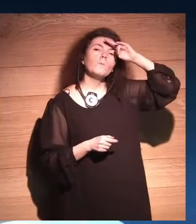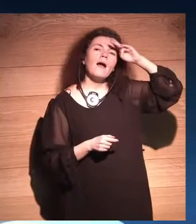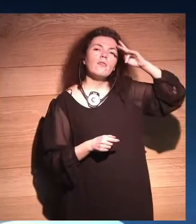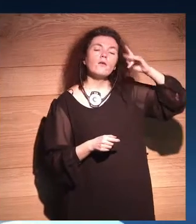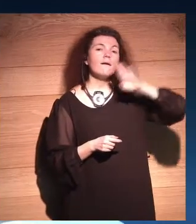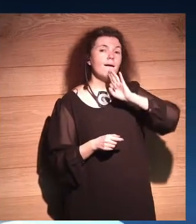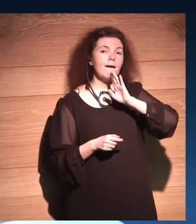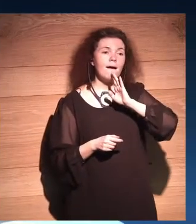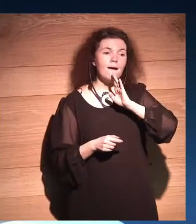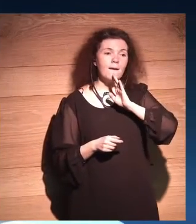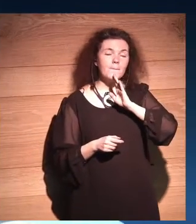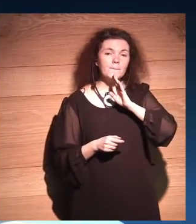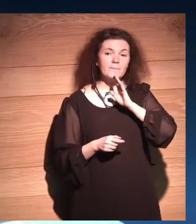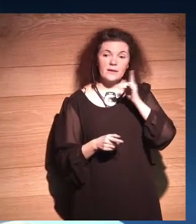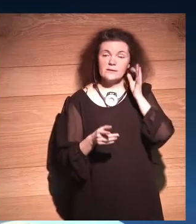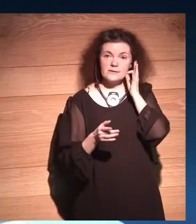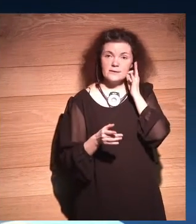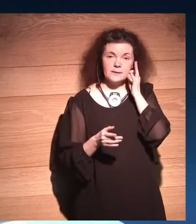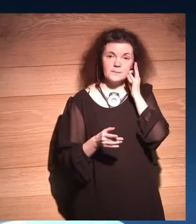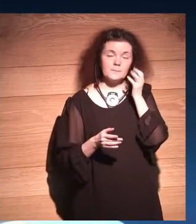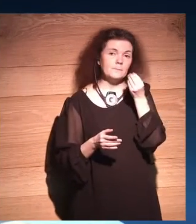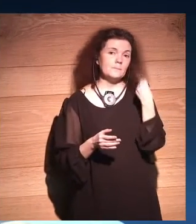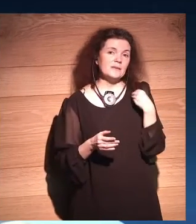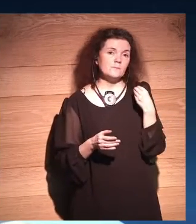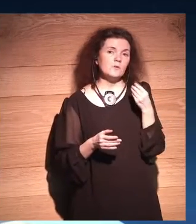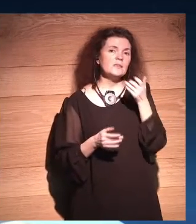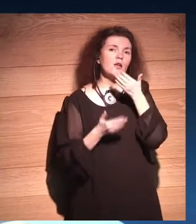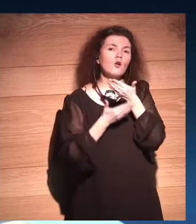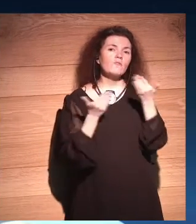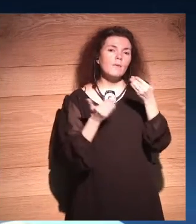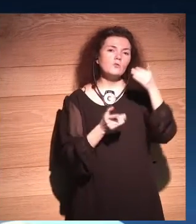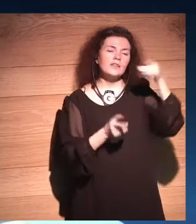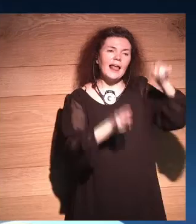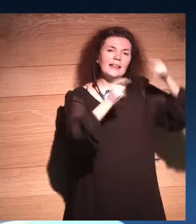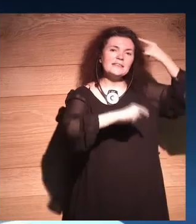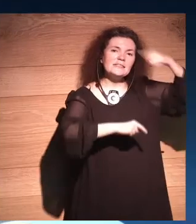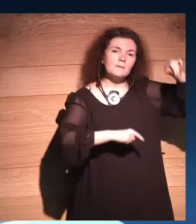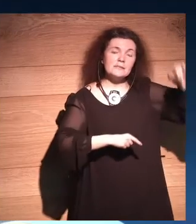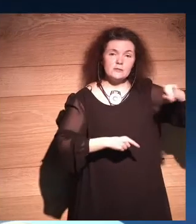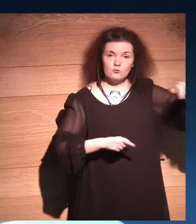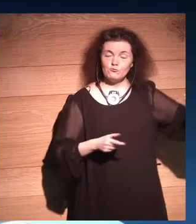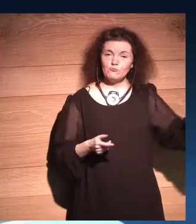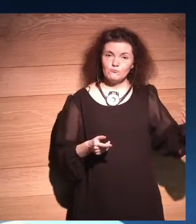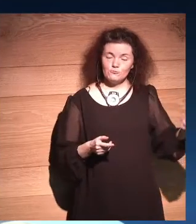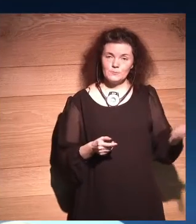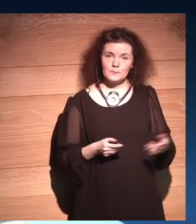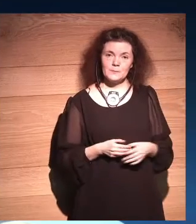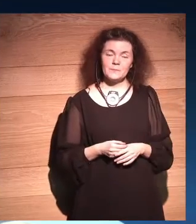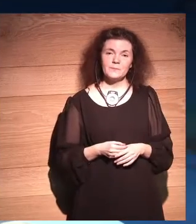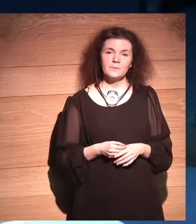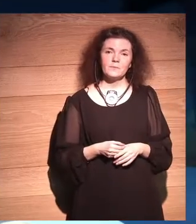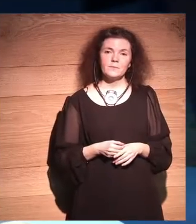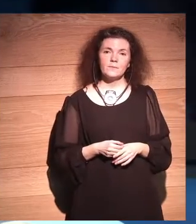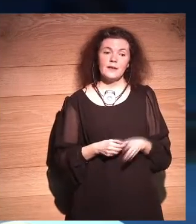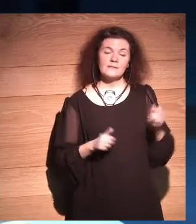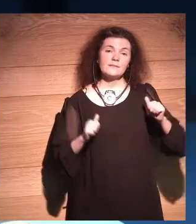what people actually know. The counterexample is something like challenge.gov, which was started in the United States and